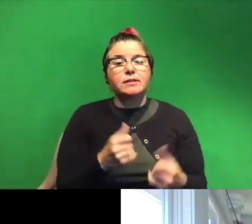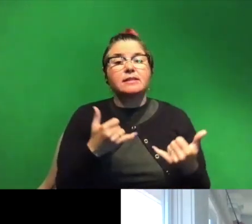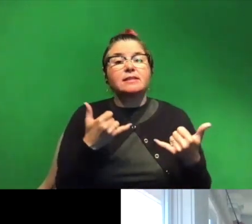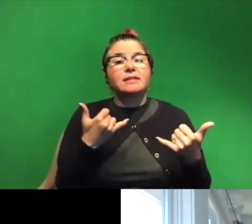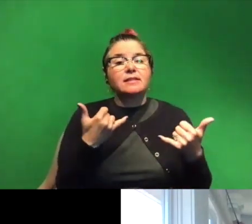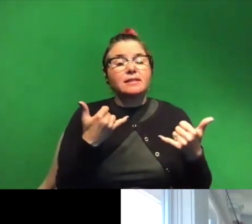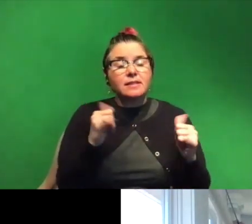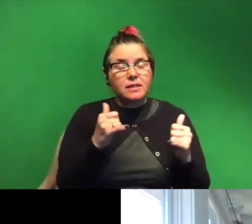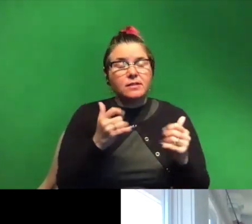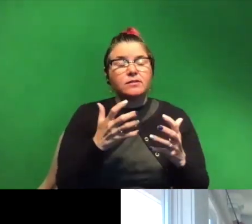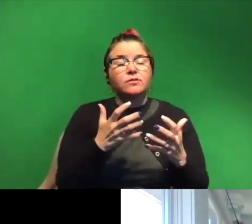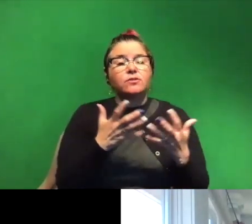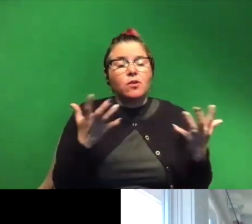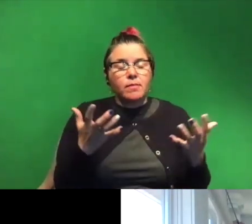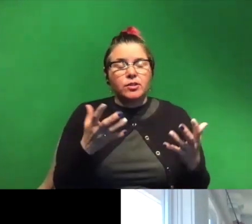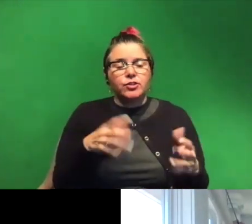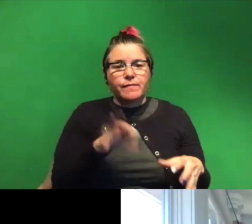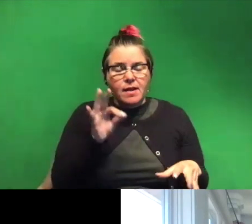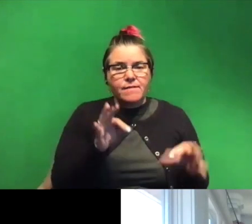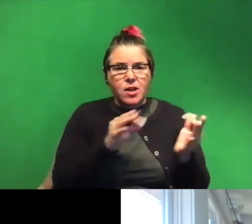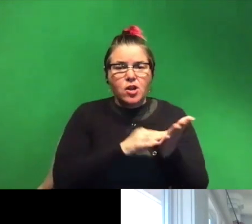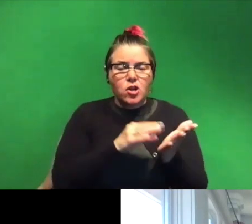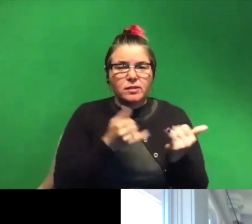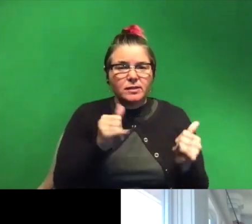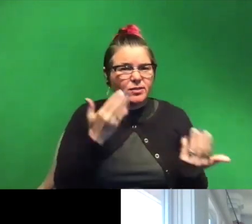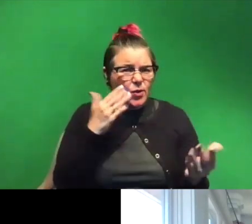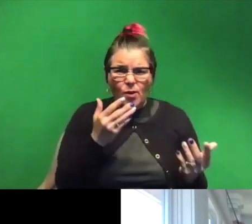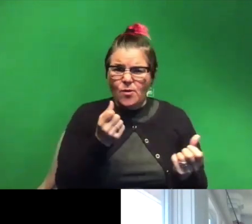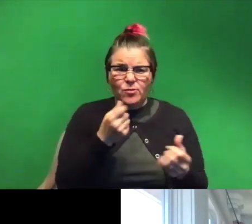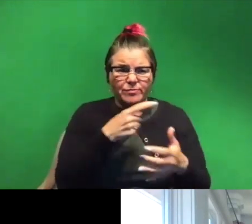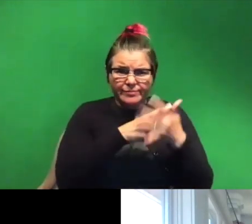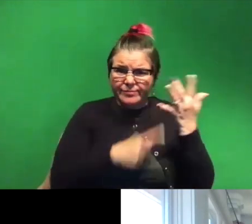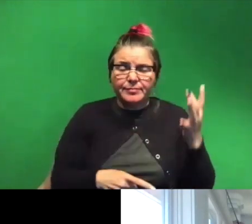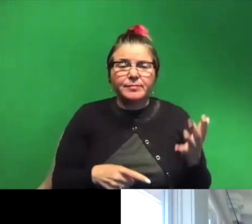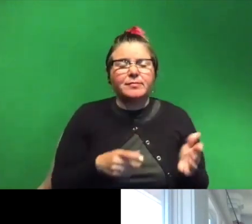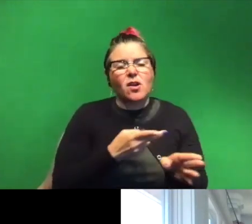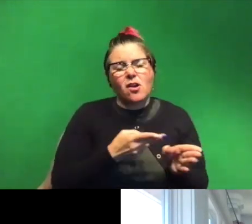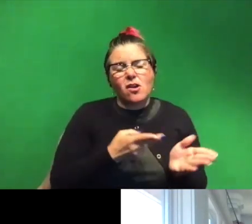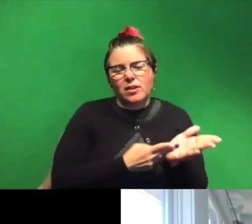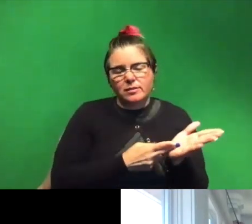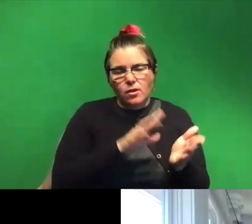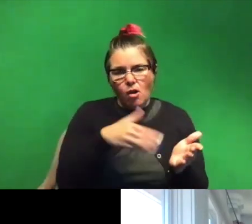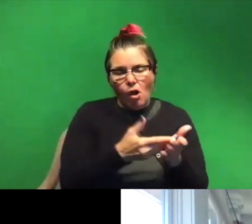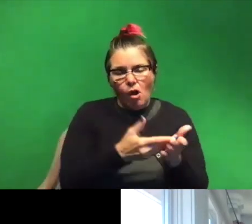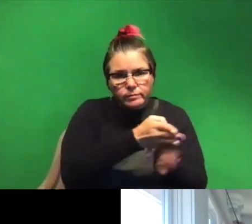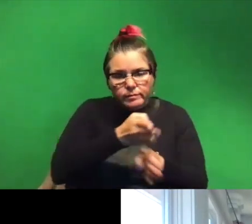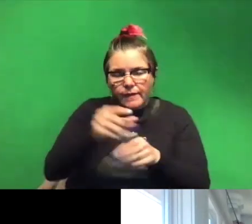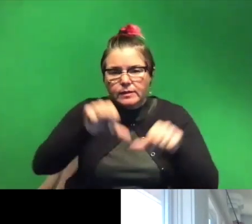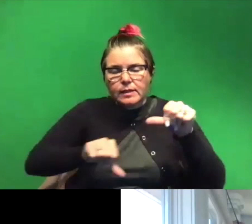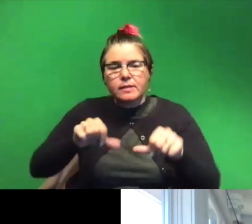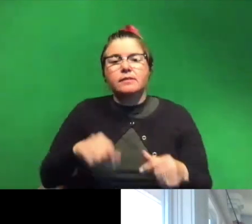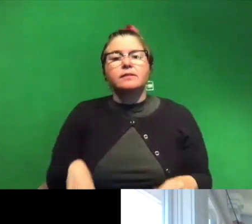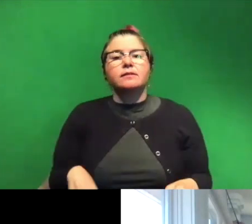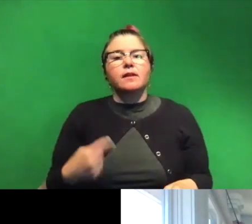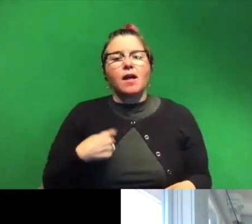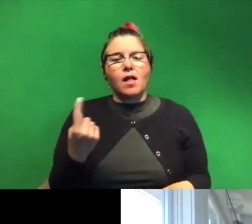still like so much to find out. We still don't know so much, and honestly, in all areas of science. So like I